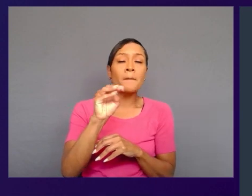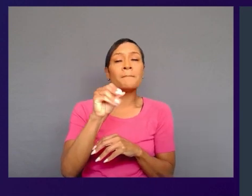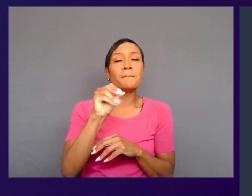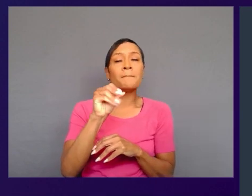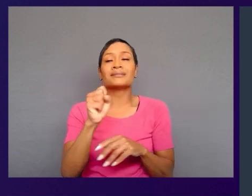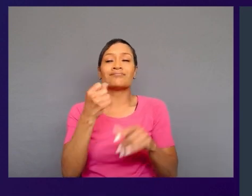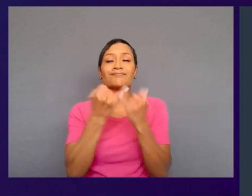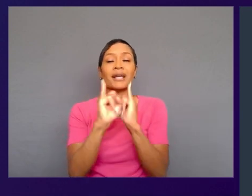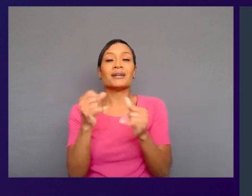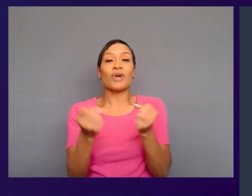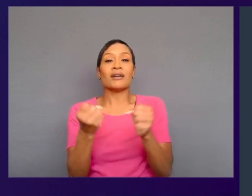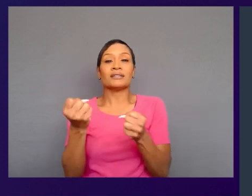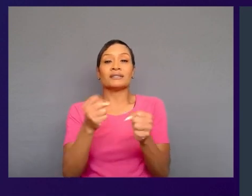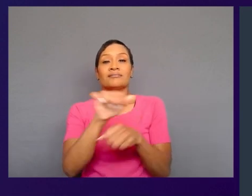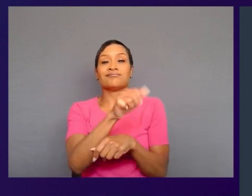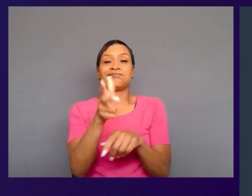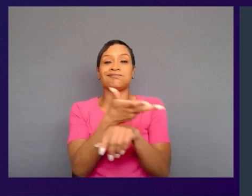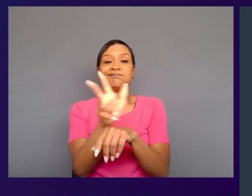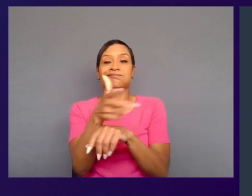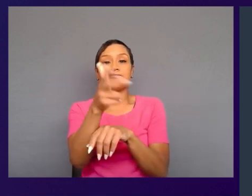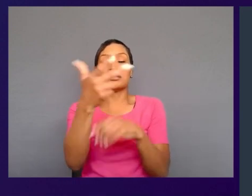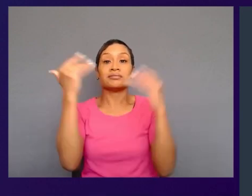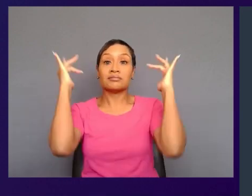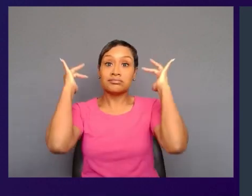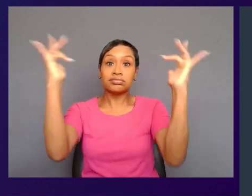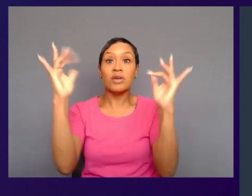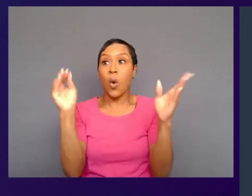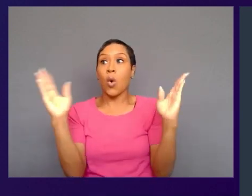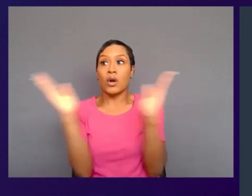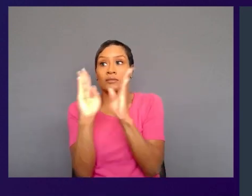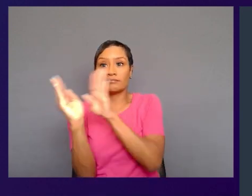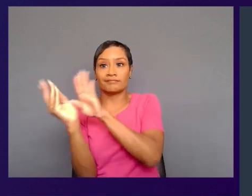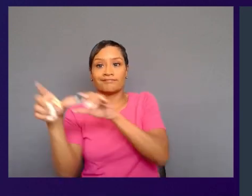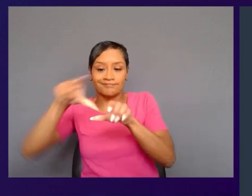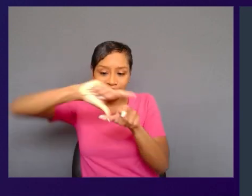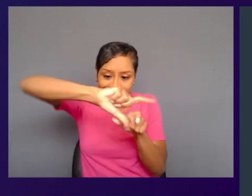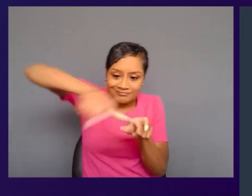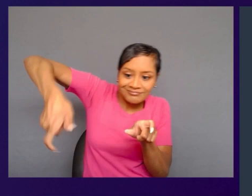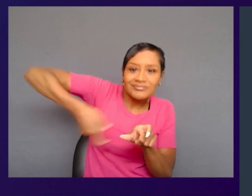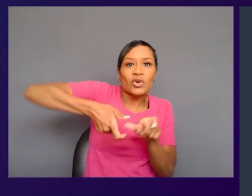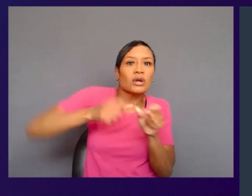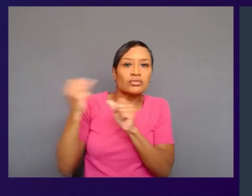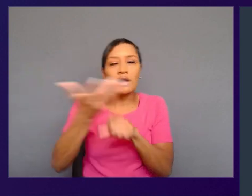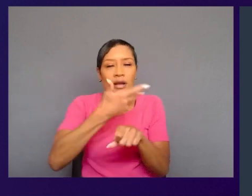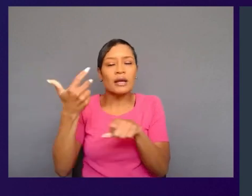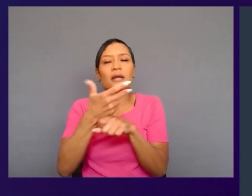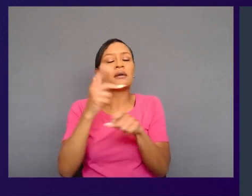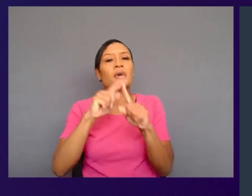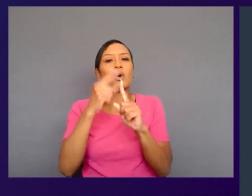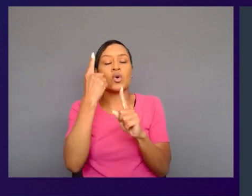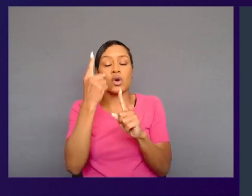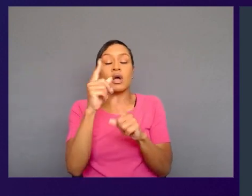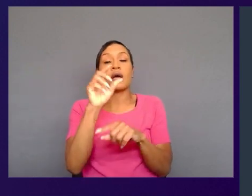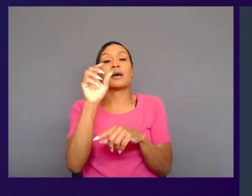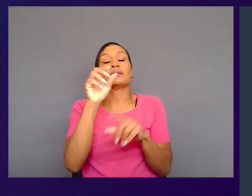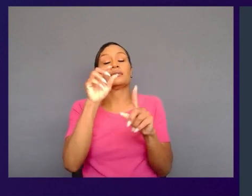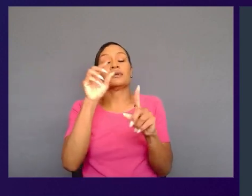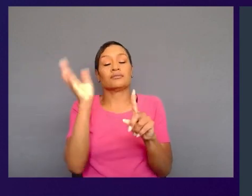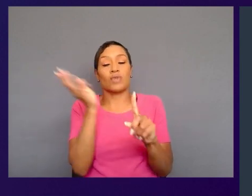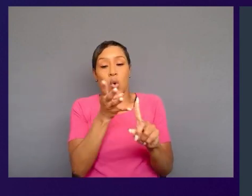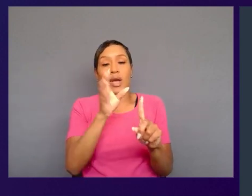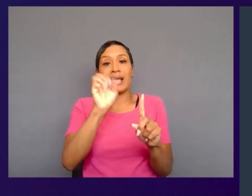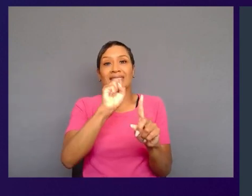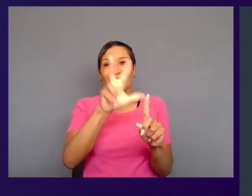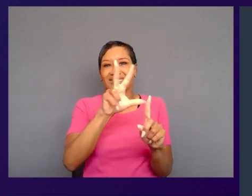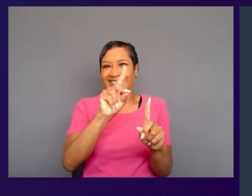This might be on a closed track, it might be on the open road. The data collected is loaded from on-premises into their S3 data lake, and the S3 data lake is